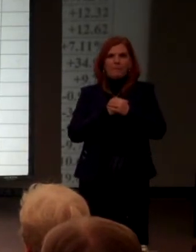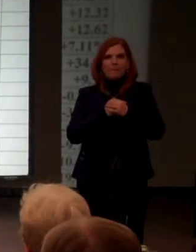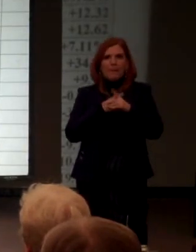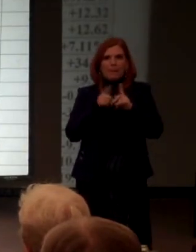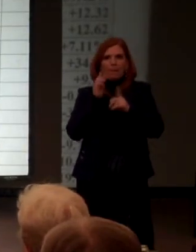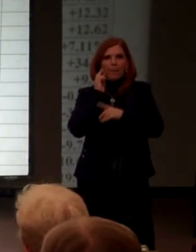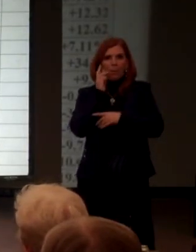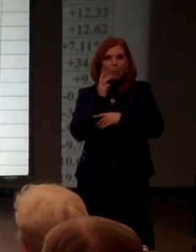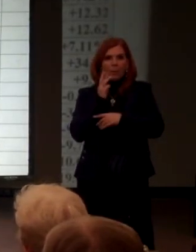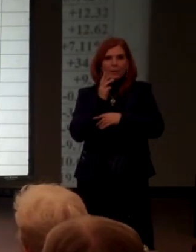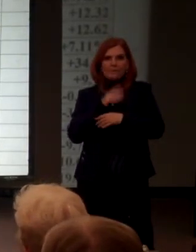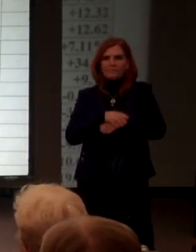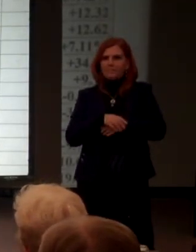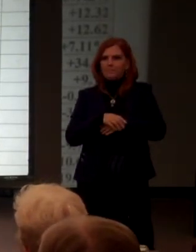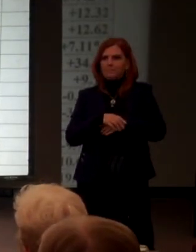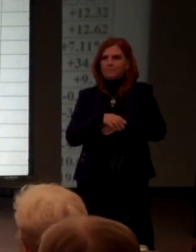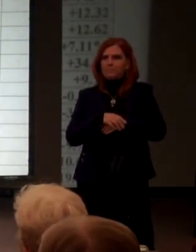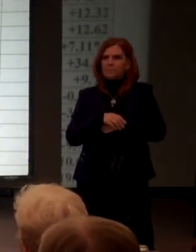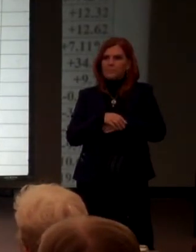But Wheeling, and let me